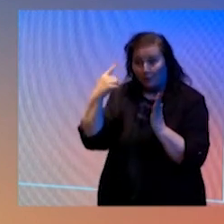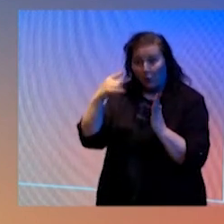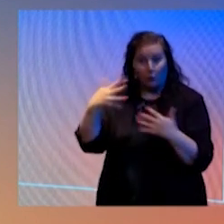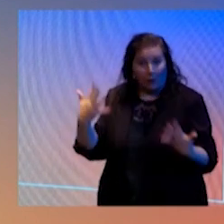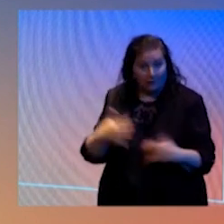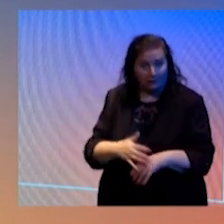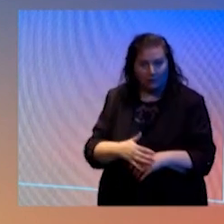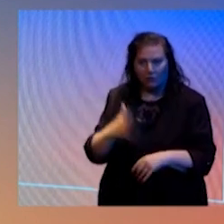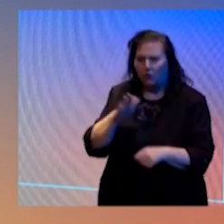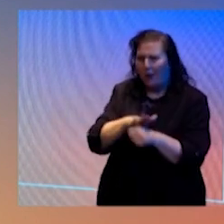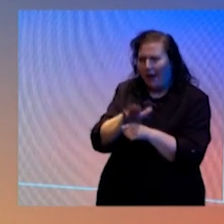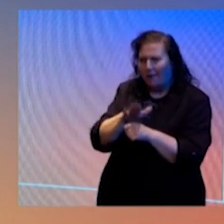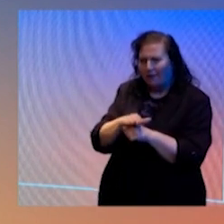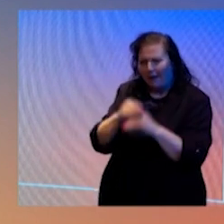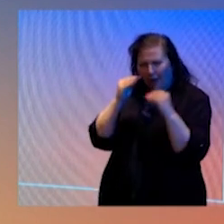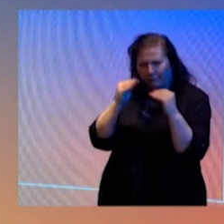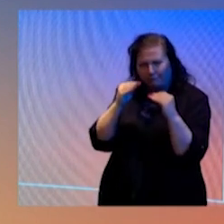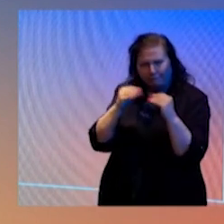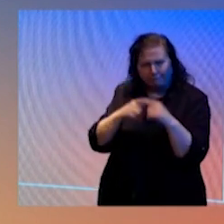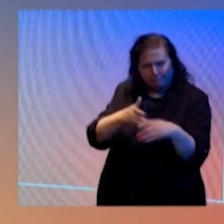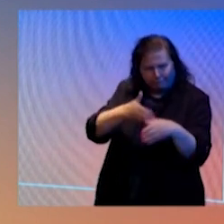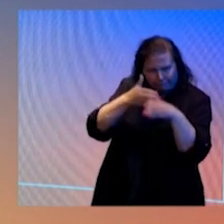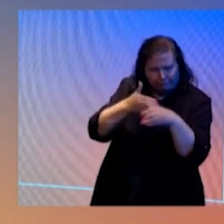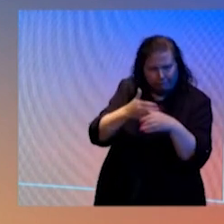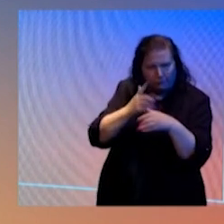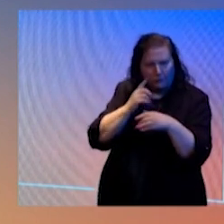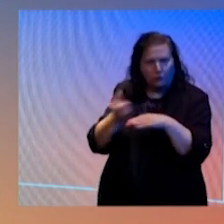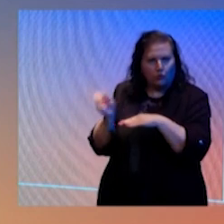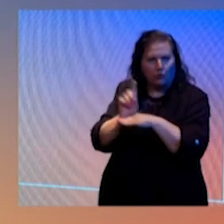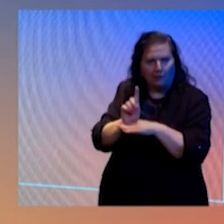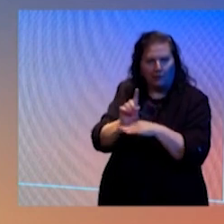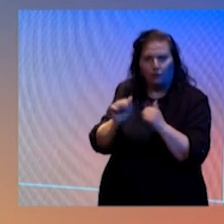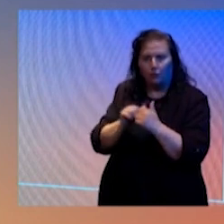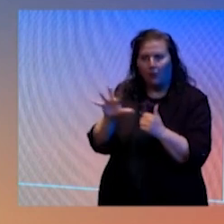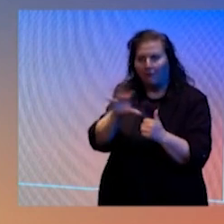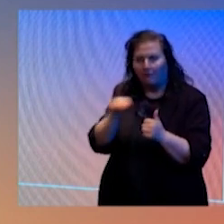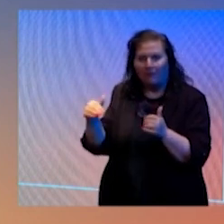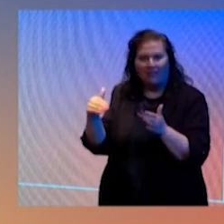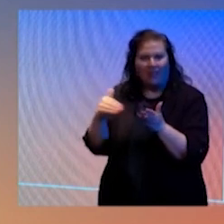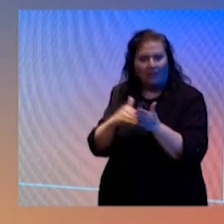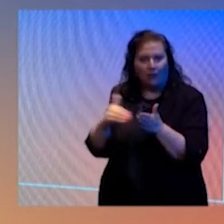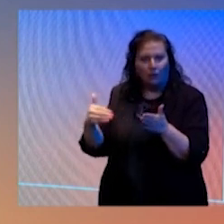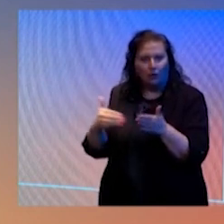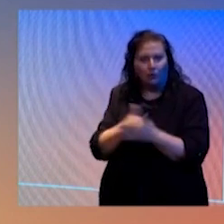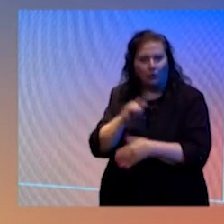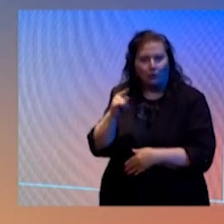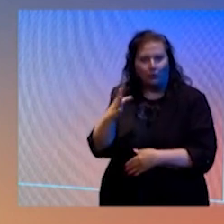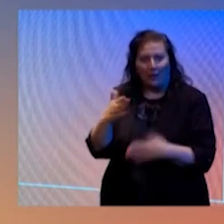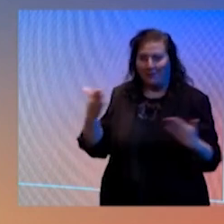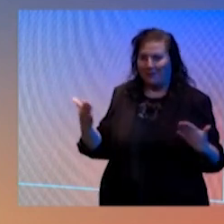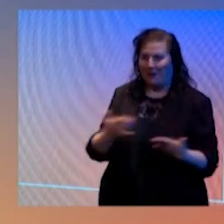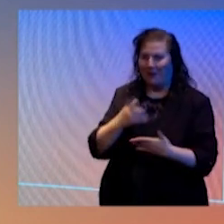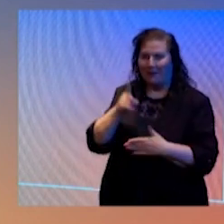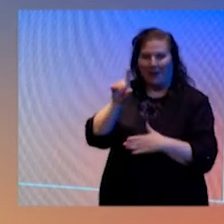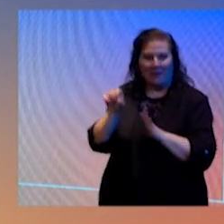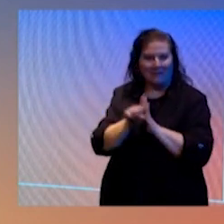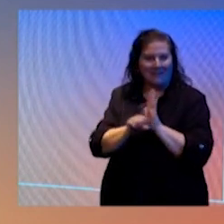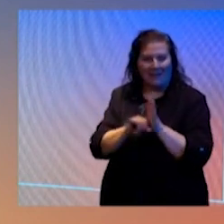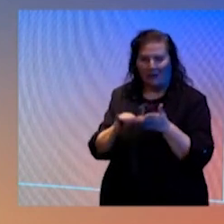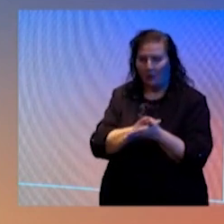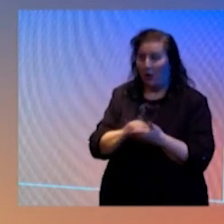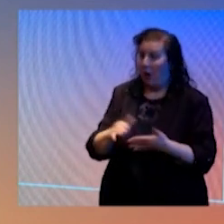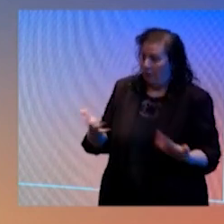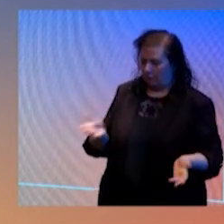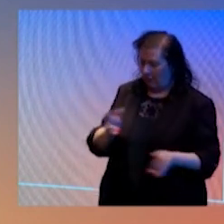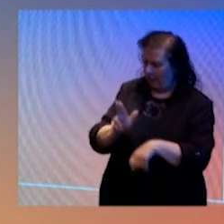enough educated individuals to step into 50,000 new jobs in upstate New York? I didn't bat an eyelash. I said,